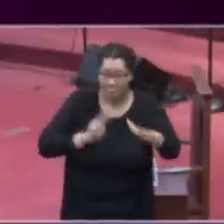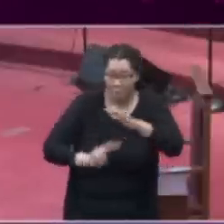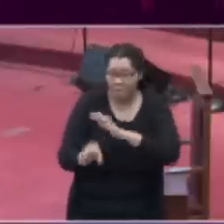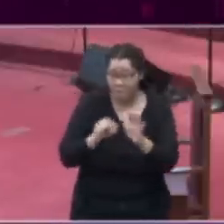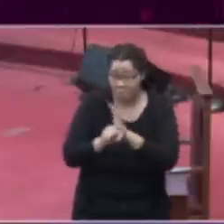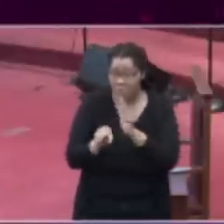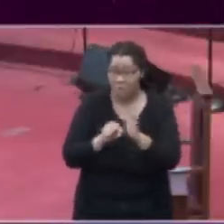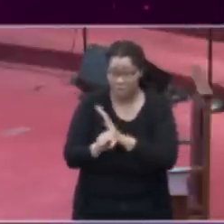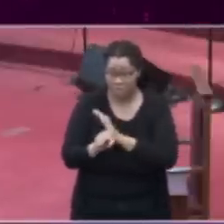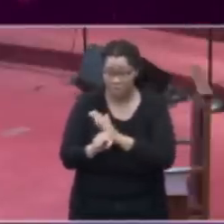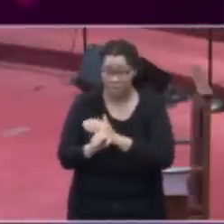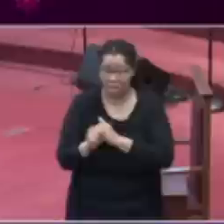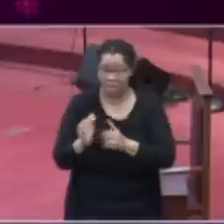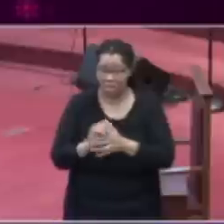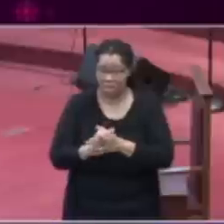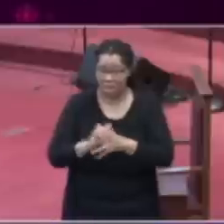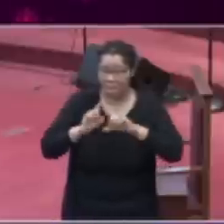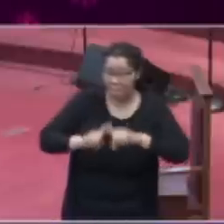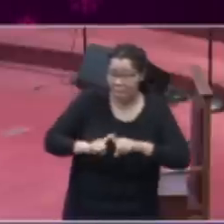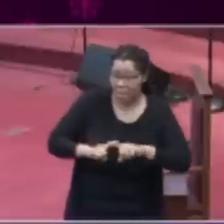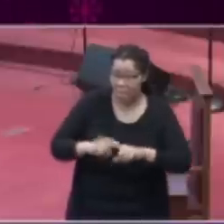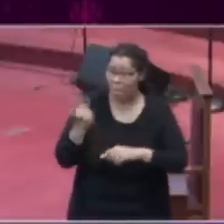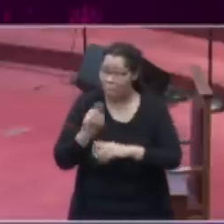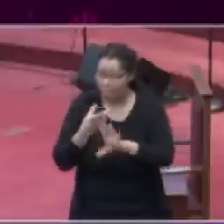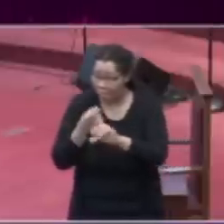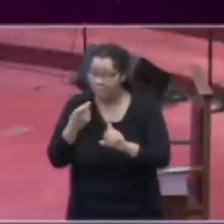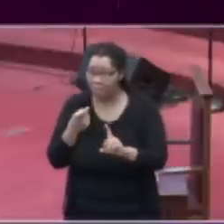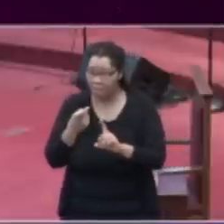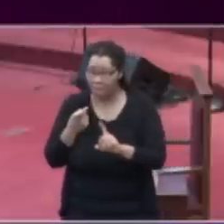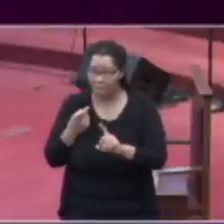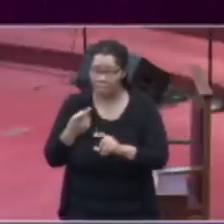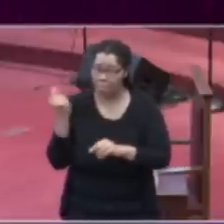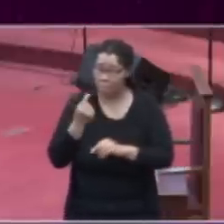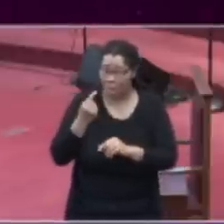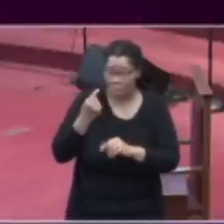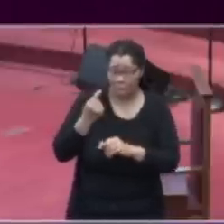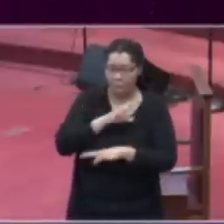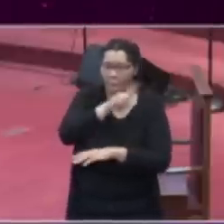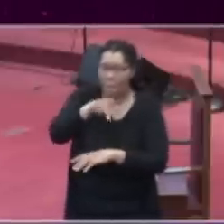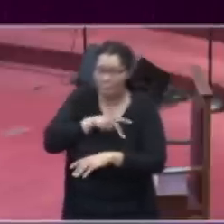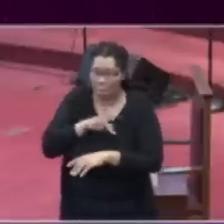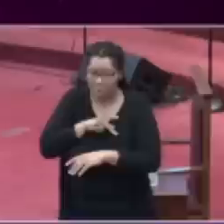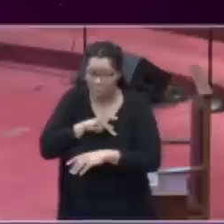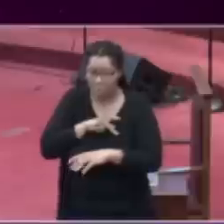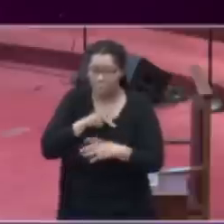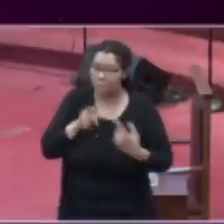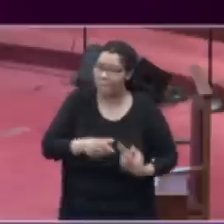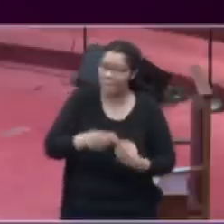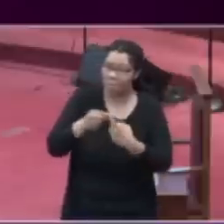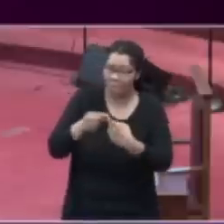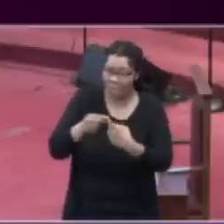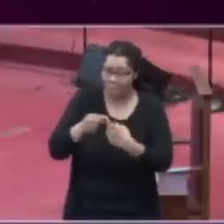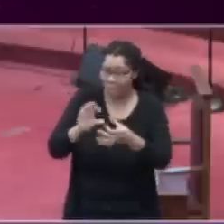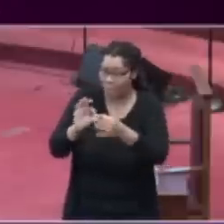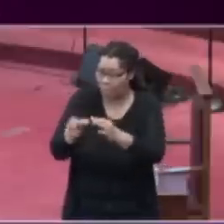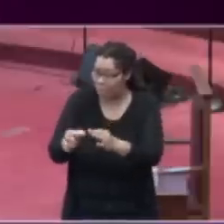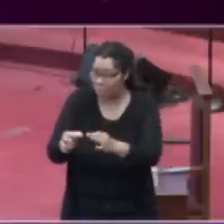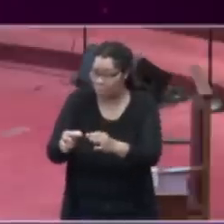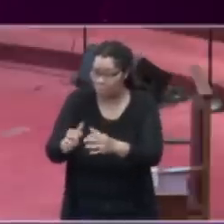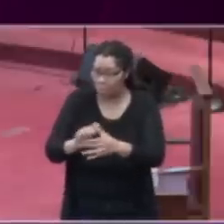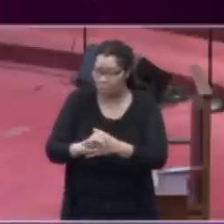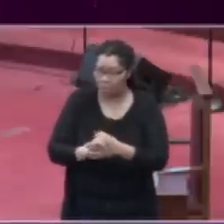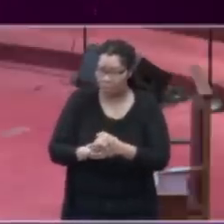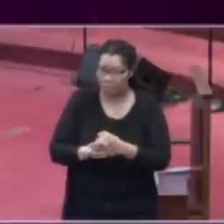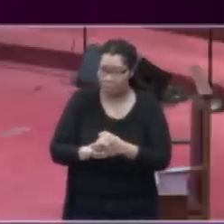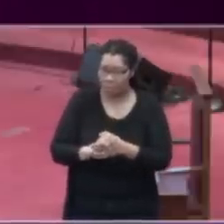Scripture is a matter of or comes from one's own personal or special interpretation.